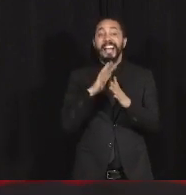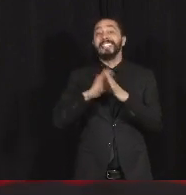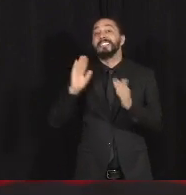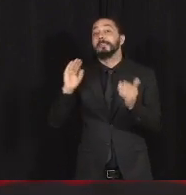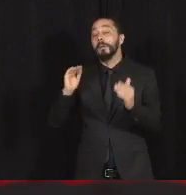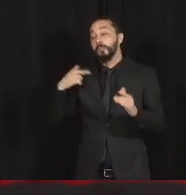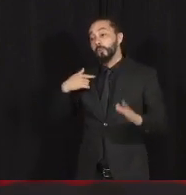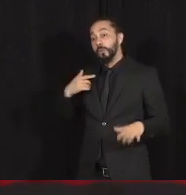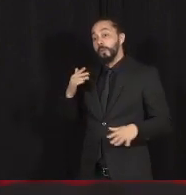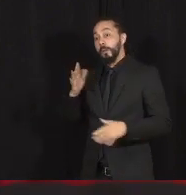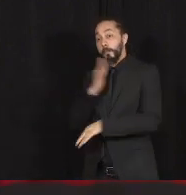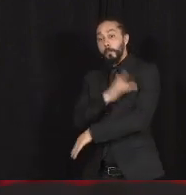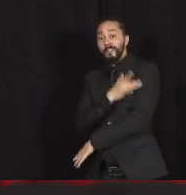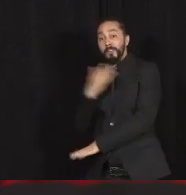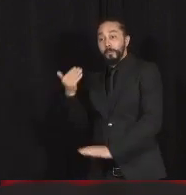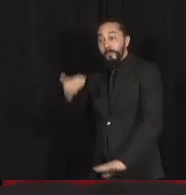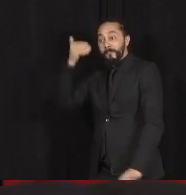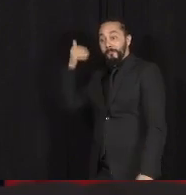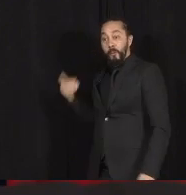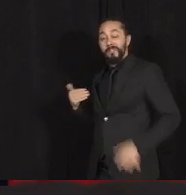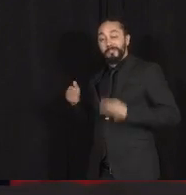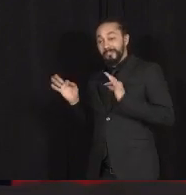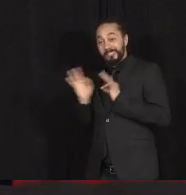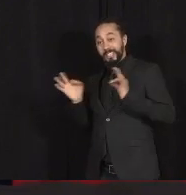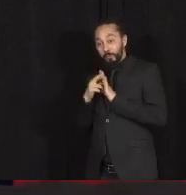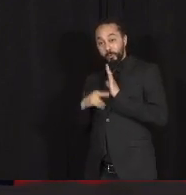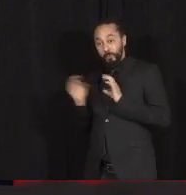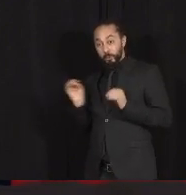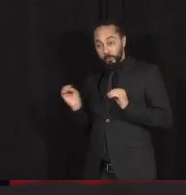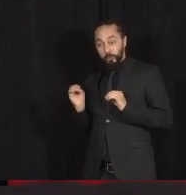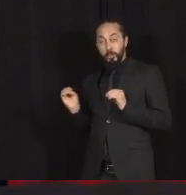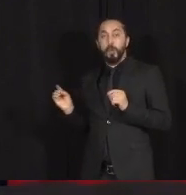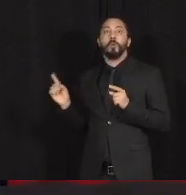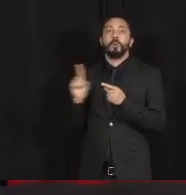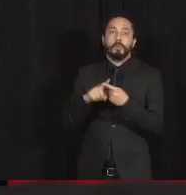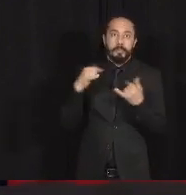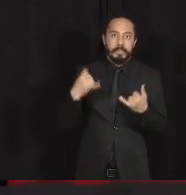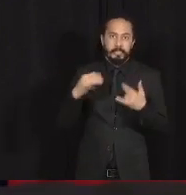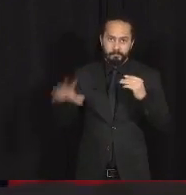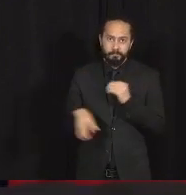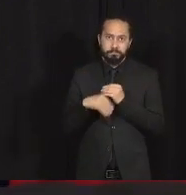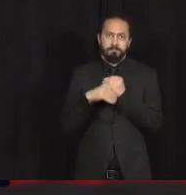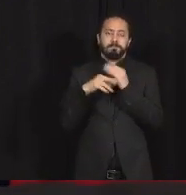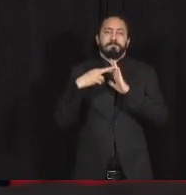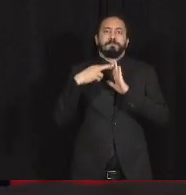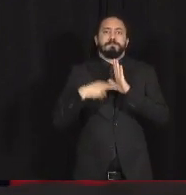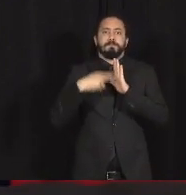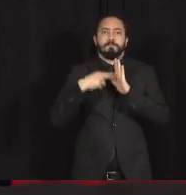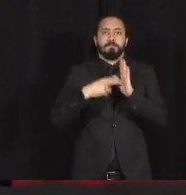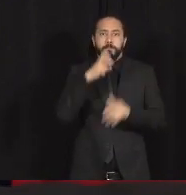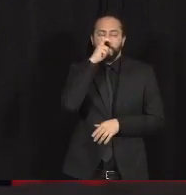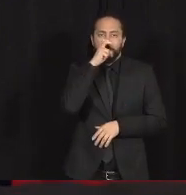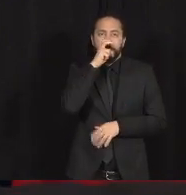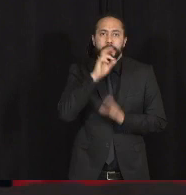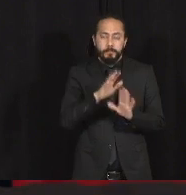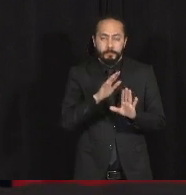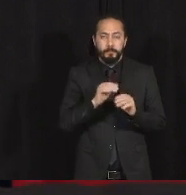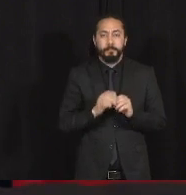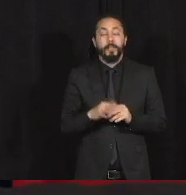Health Ontario has the role in this situation of communicating